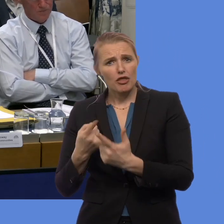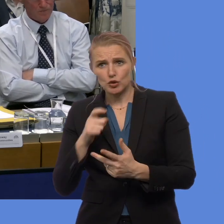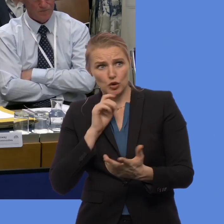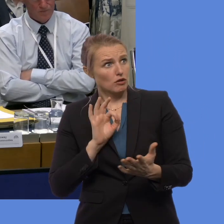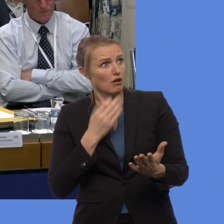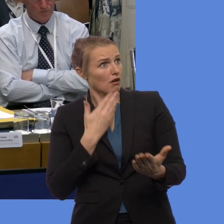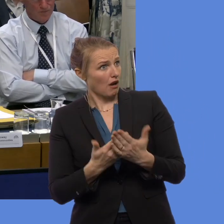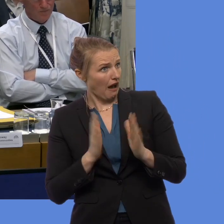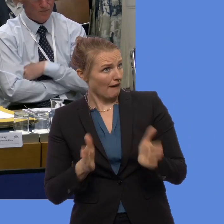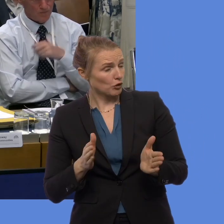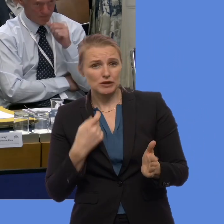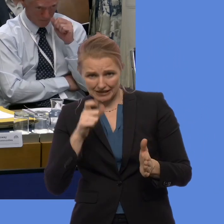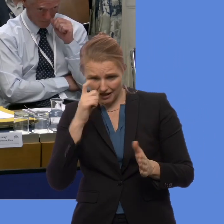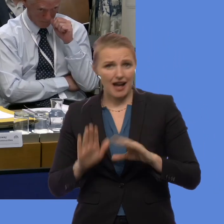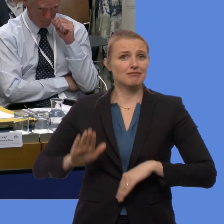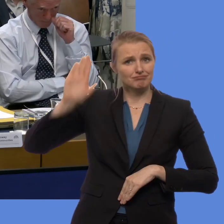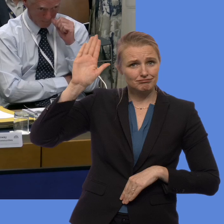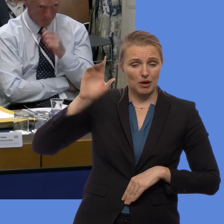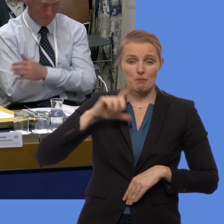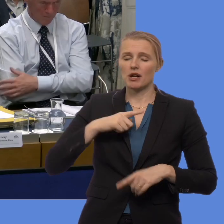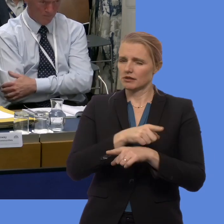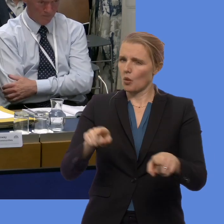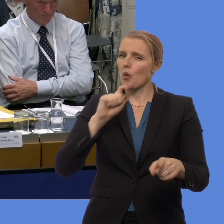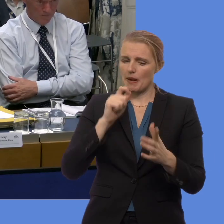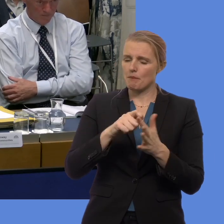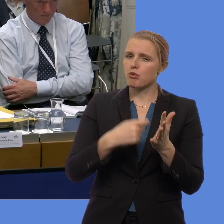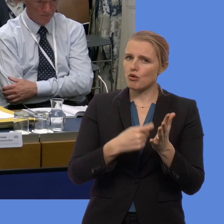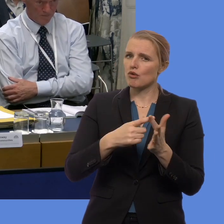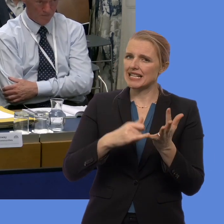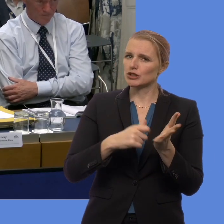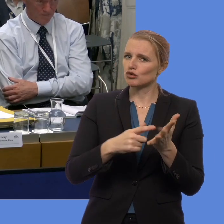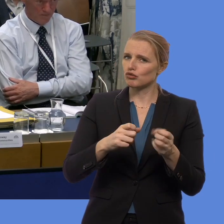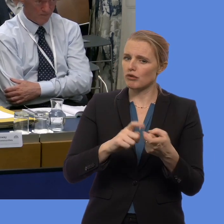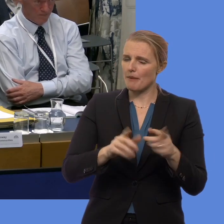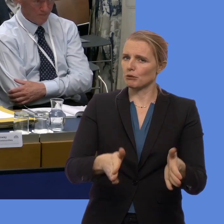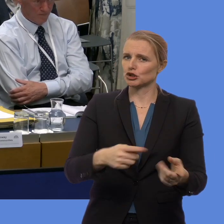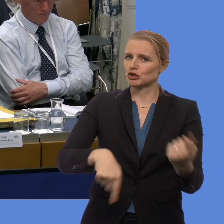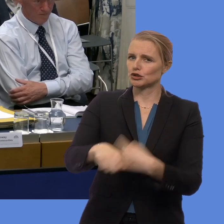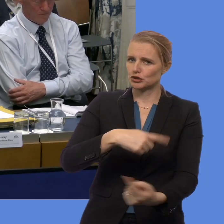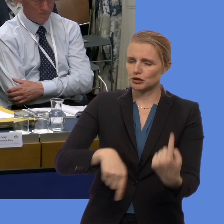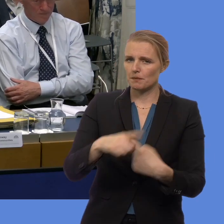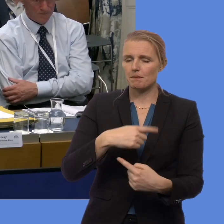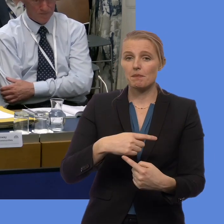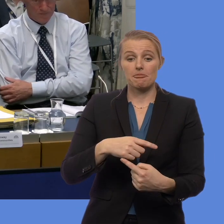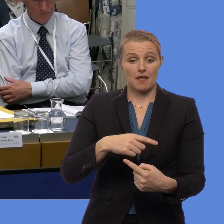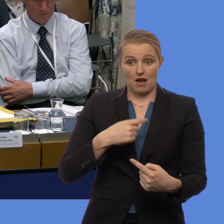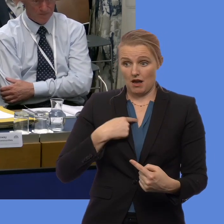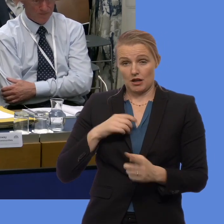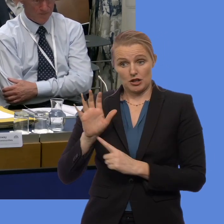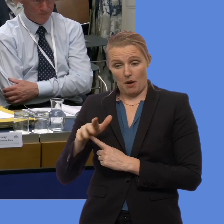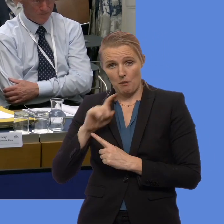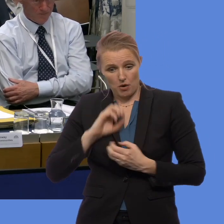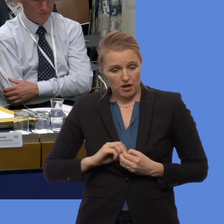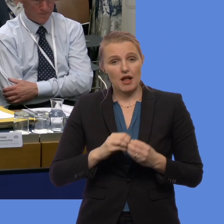ones prescribed, as Kelly said earlier. And then there will be statutory guidance produced by the department going through